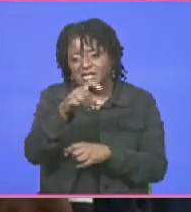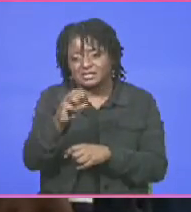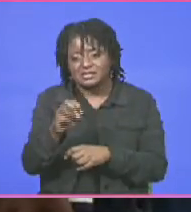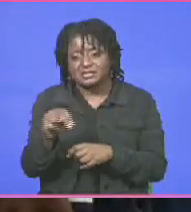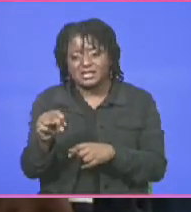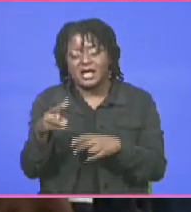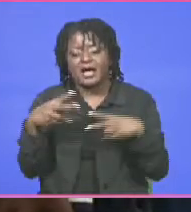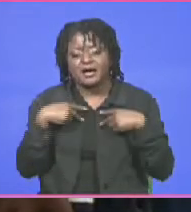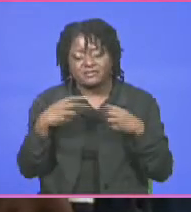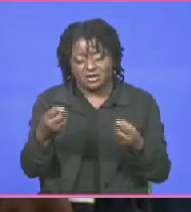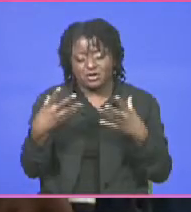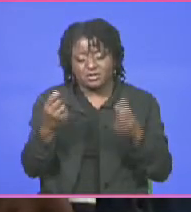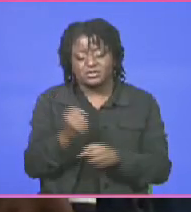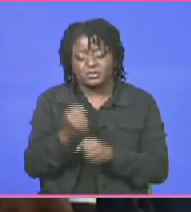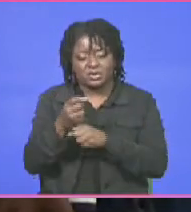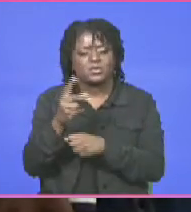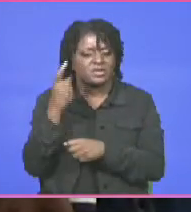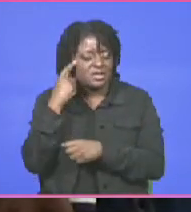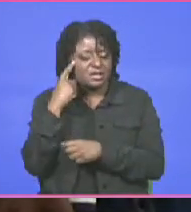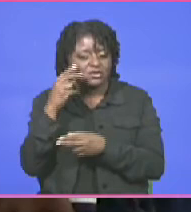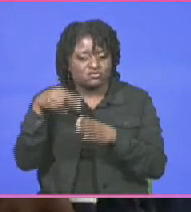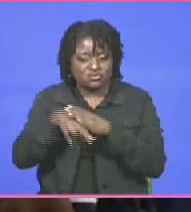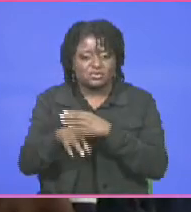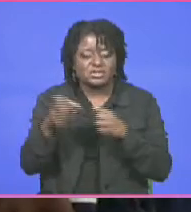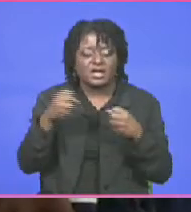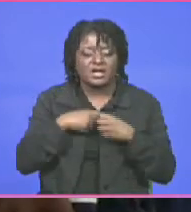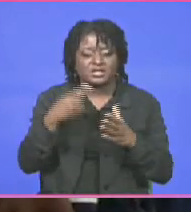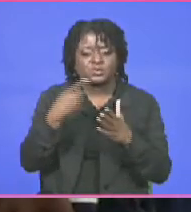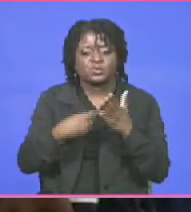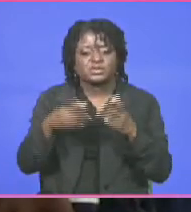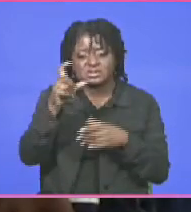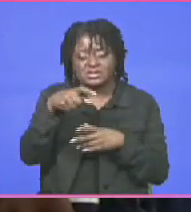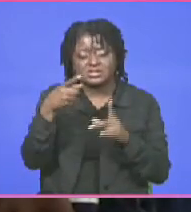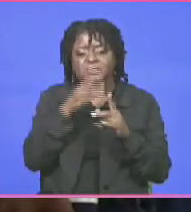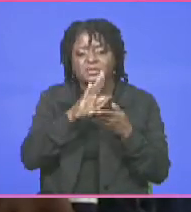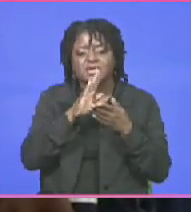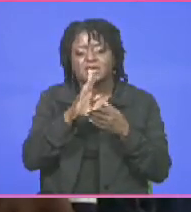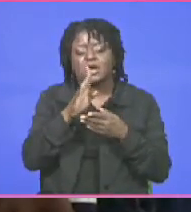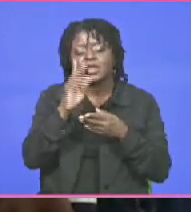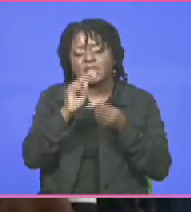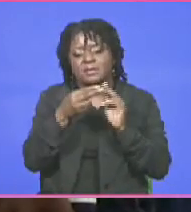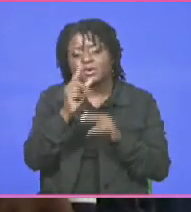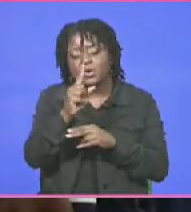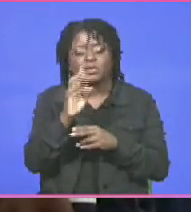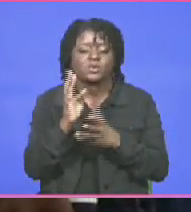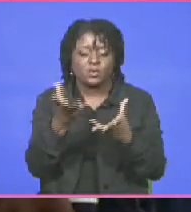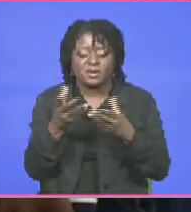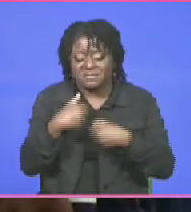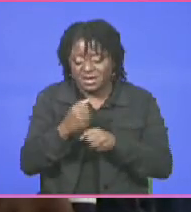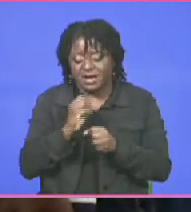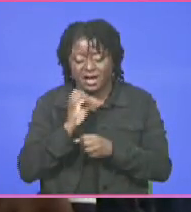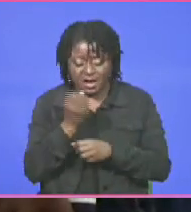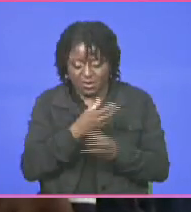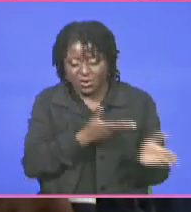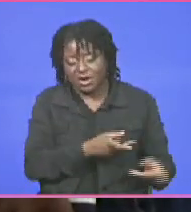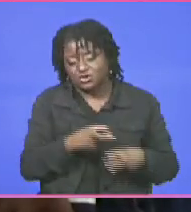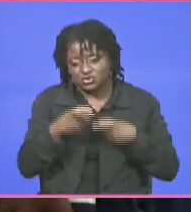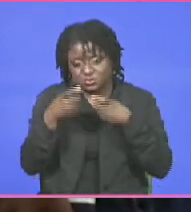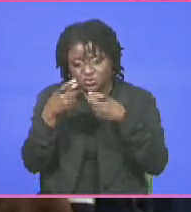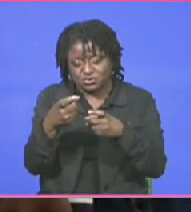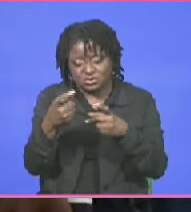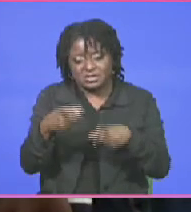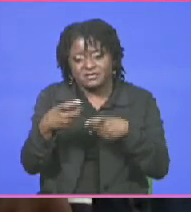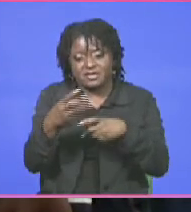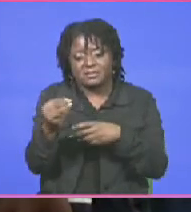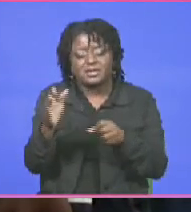that the Roots definitely have what it takes to be number one. We want to make our contribution as early as possible to get them enough time so they can